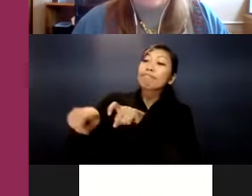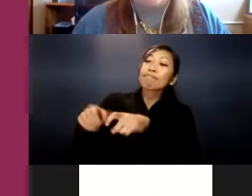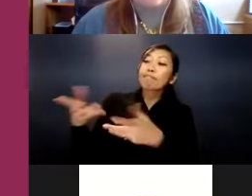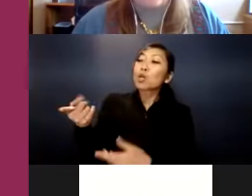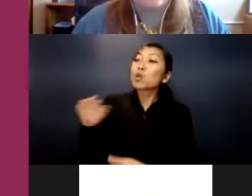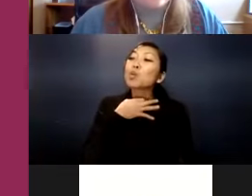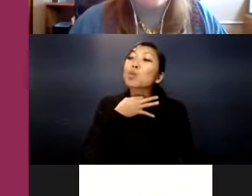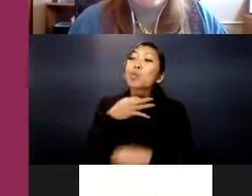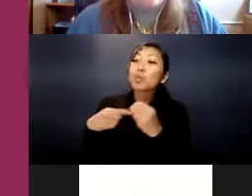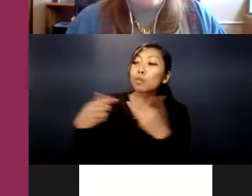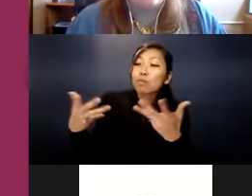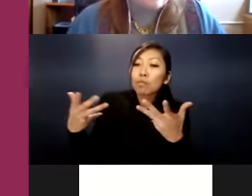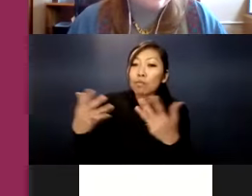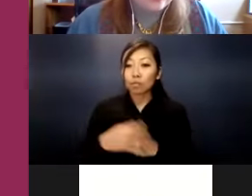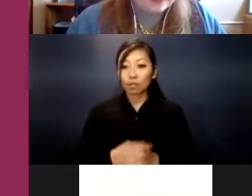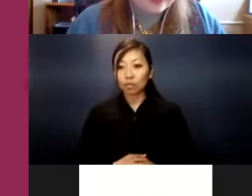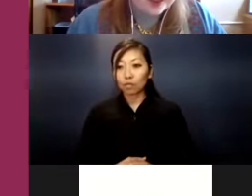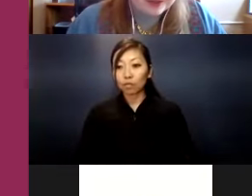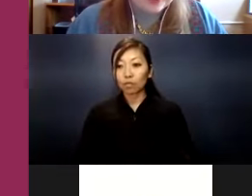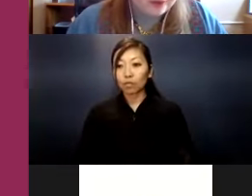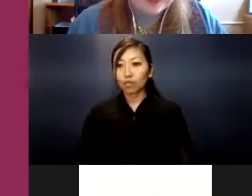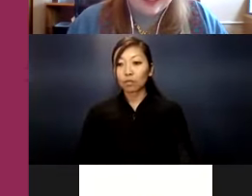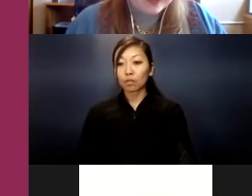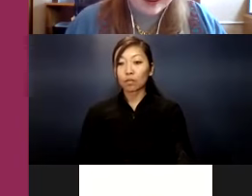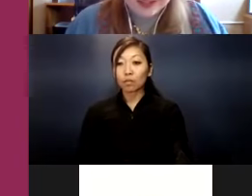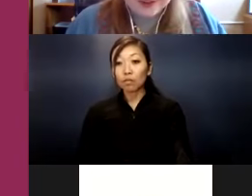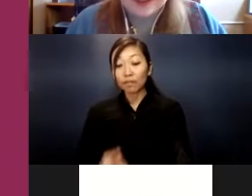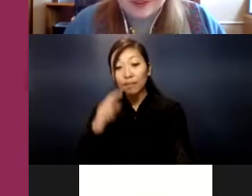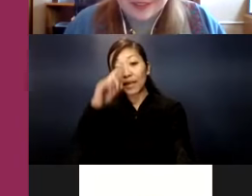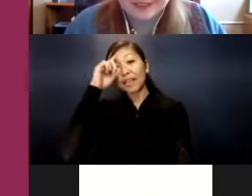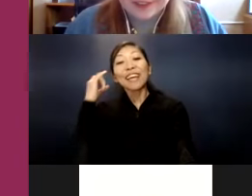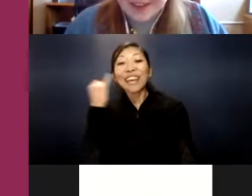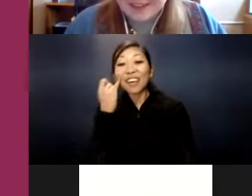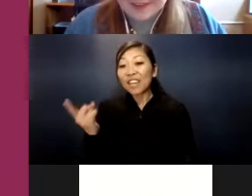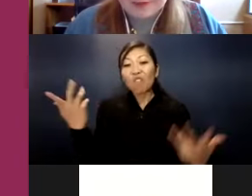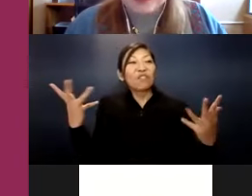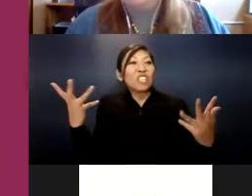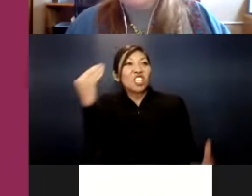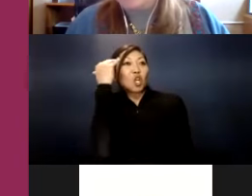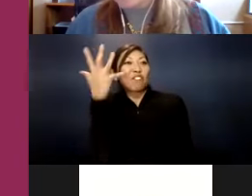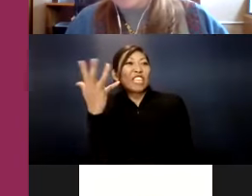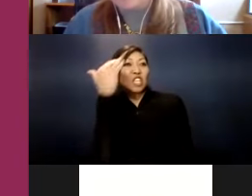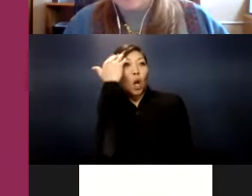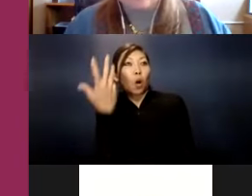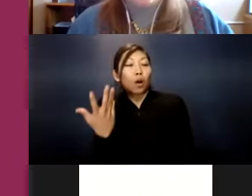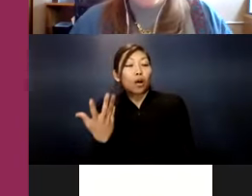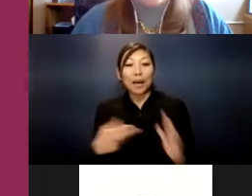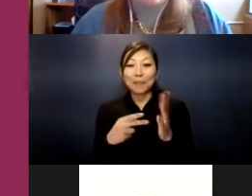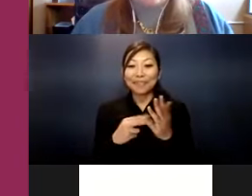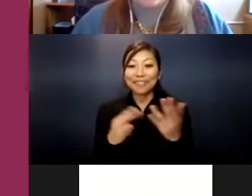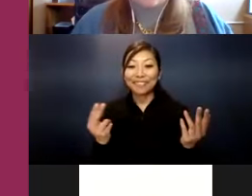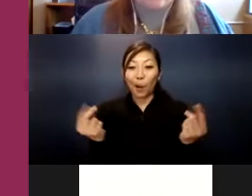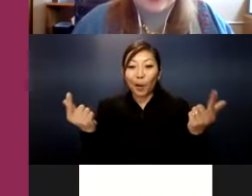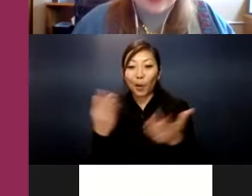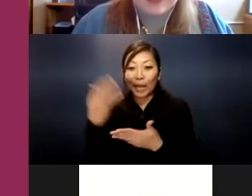as well, because this conversation is going to be useless if they already know everything that you're telling them. You want to make sure that the information